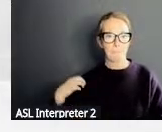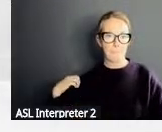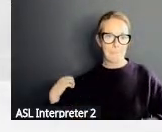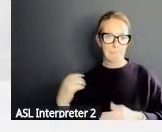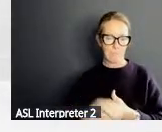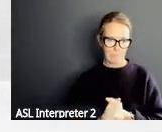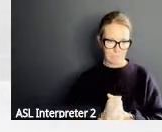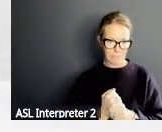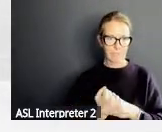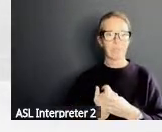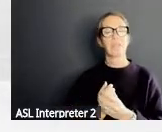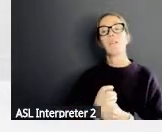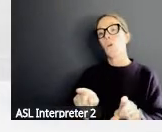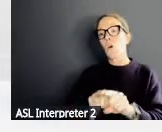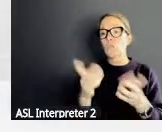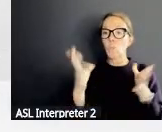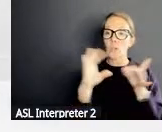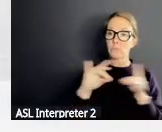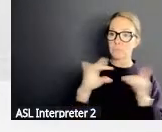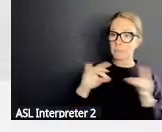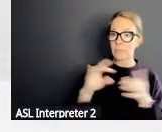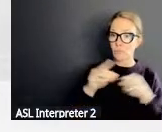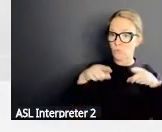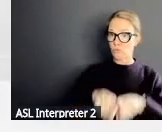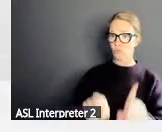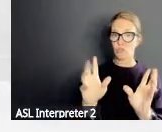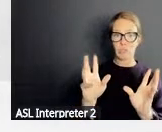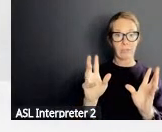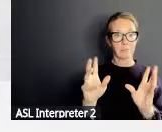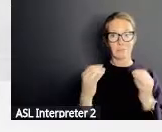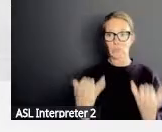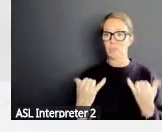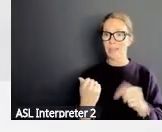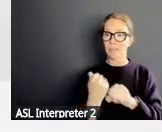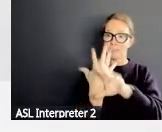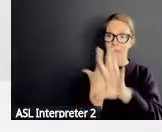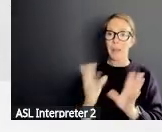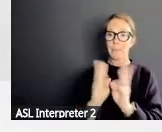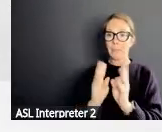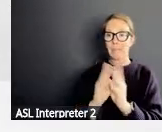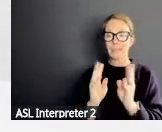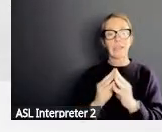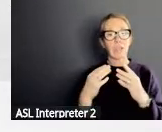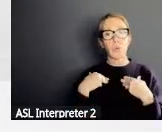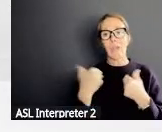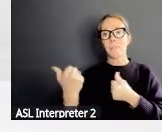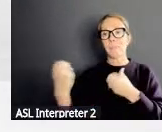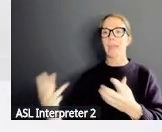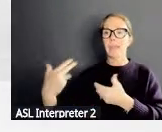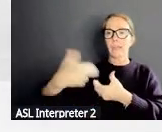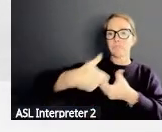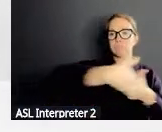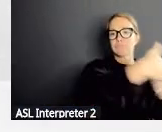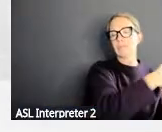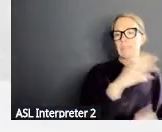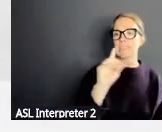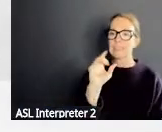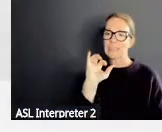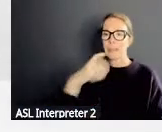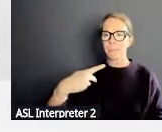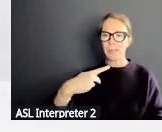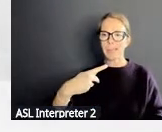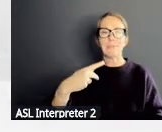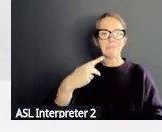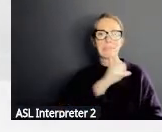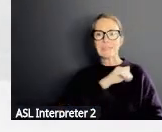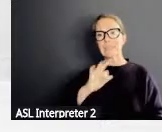I would like to also mention that during today's remote meeting, we are joined by several DCP staff members who are working on the